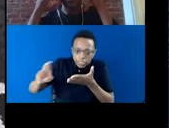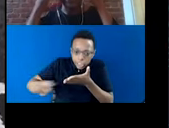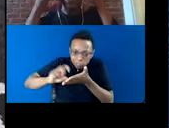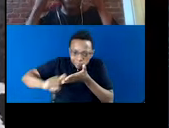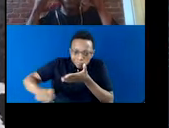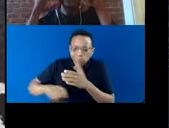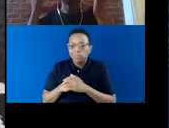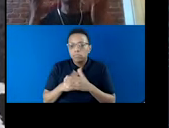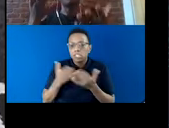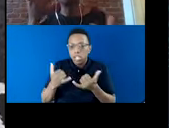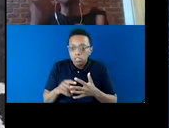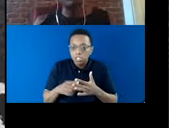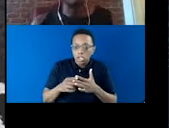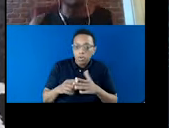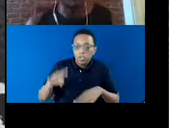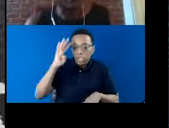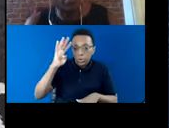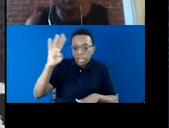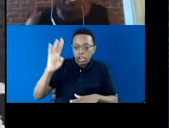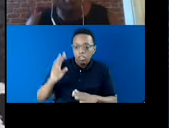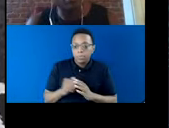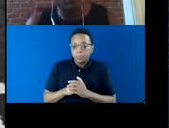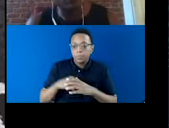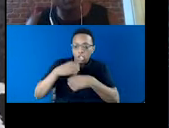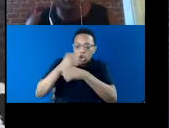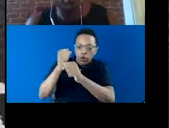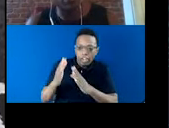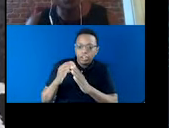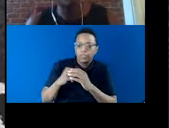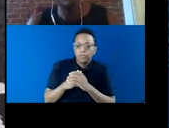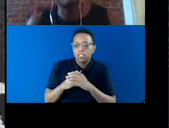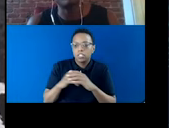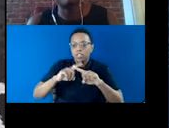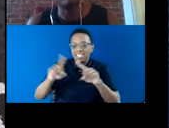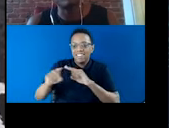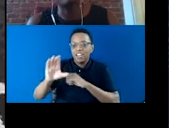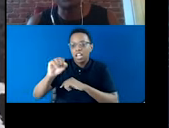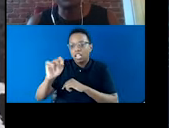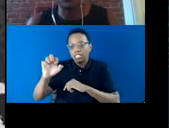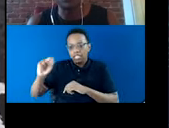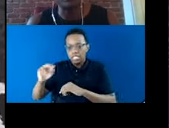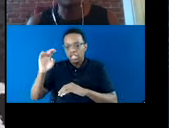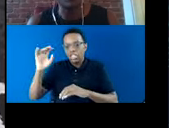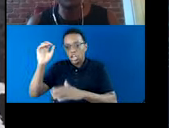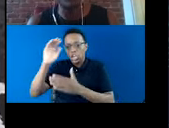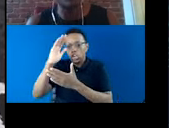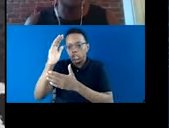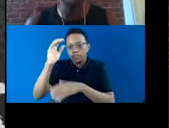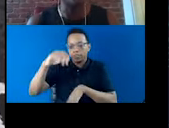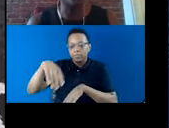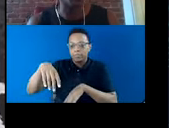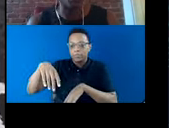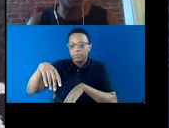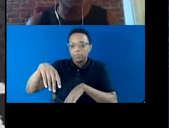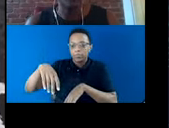creator deities. So on three different continents that I can identify, at least, creator deities are either bi-gender, androgynous, or